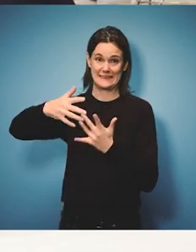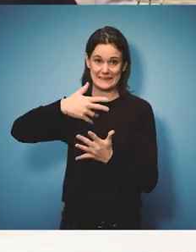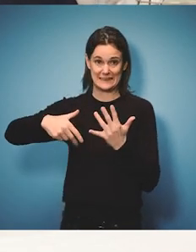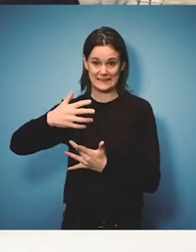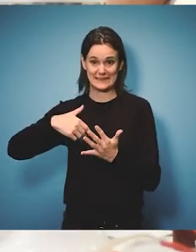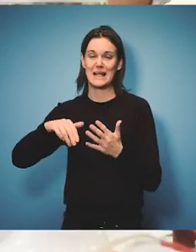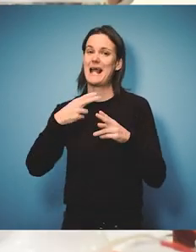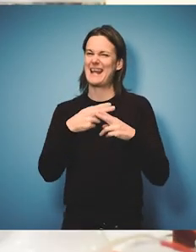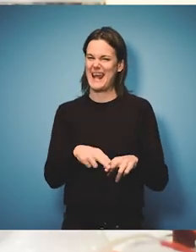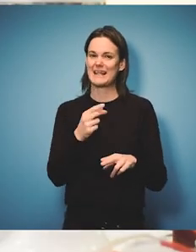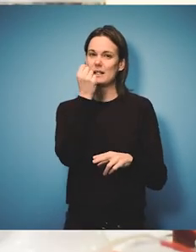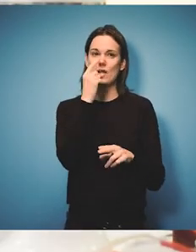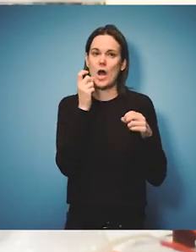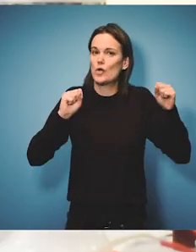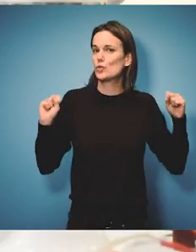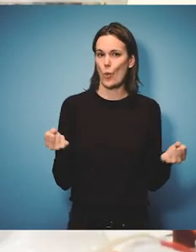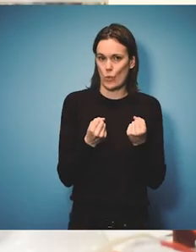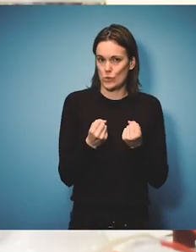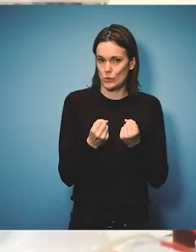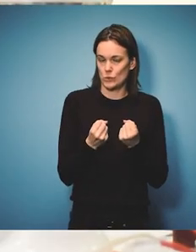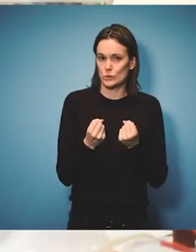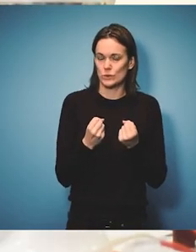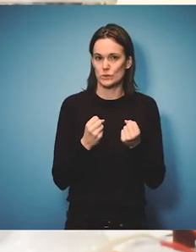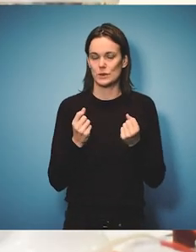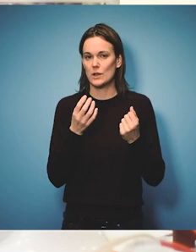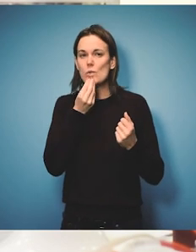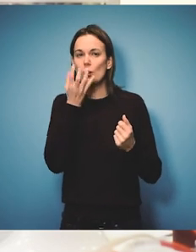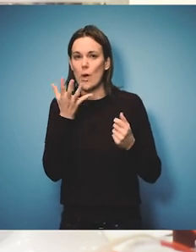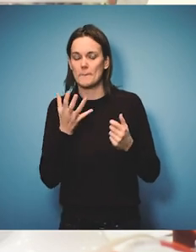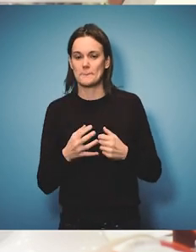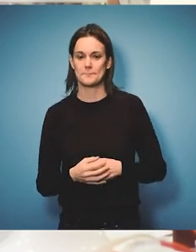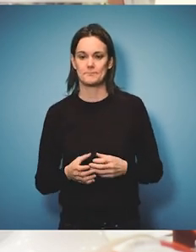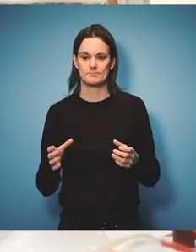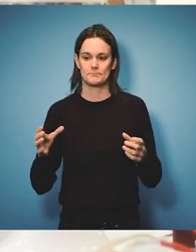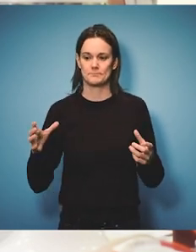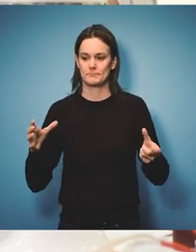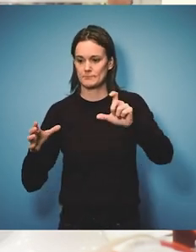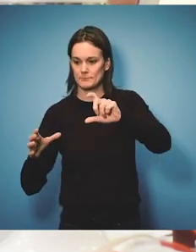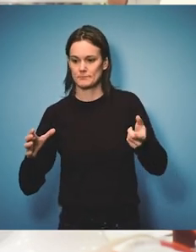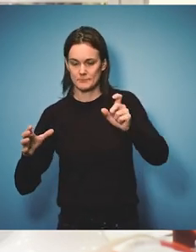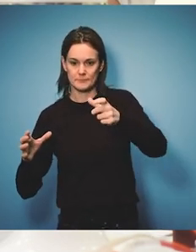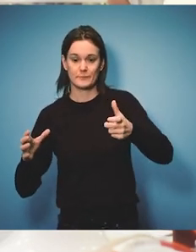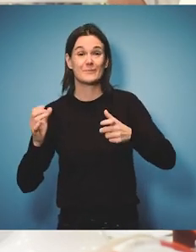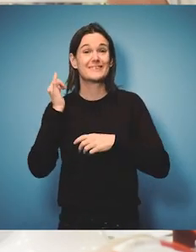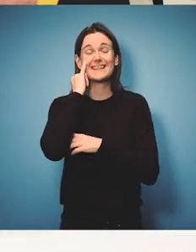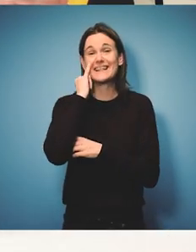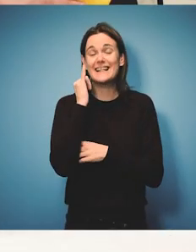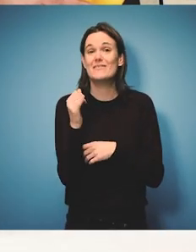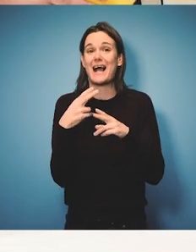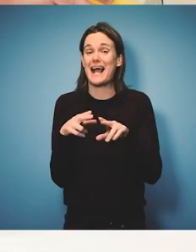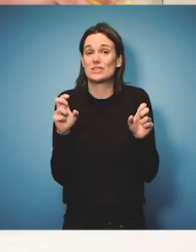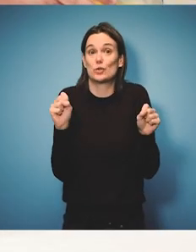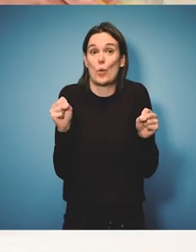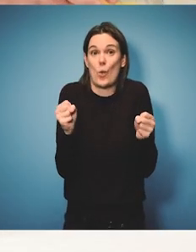and sugar mixture. So my butter was at room temperature and my eggs are also at room temperature. This is just to increase the air going into the product.